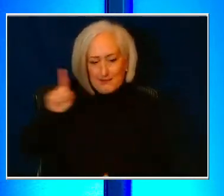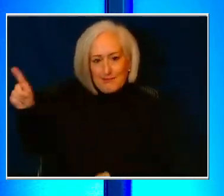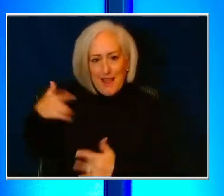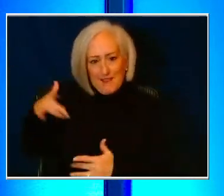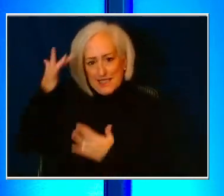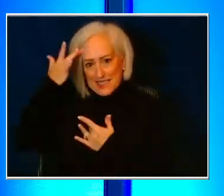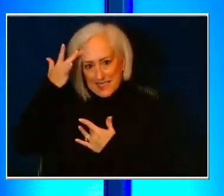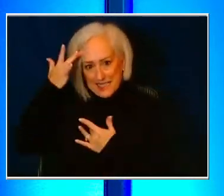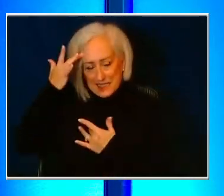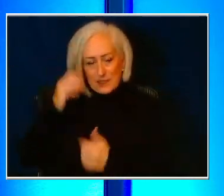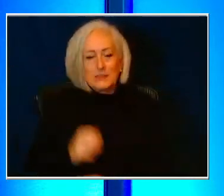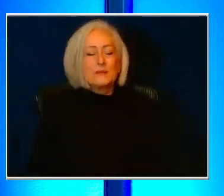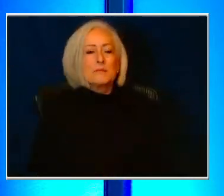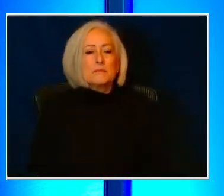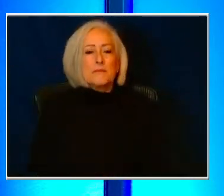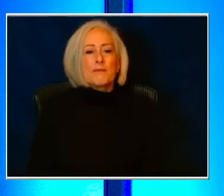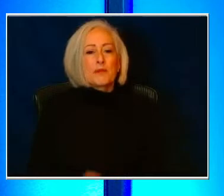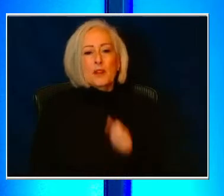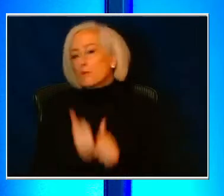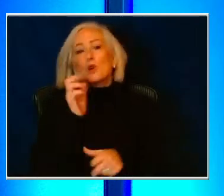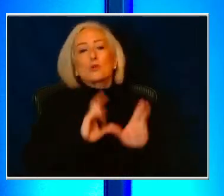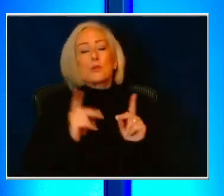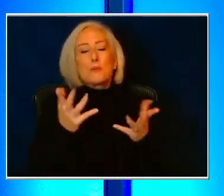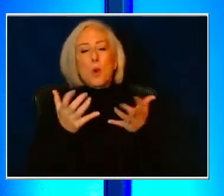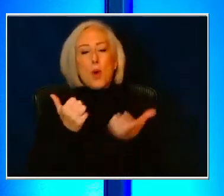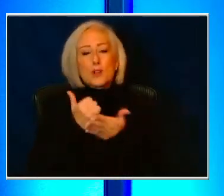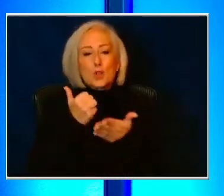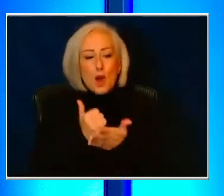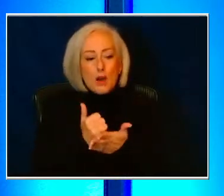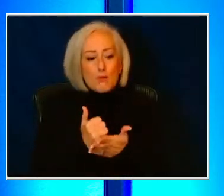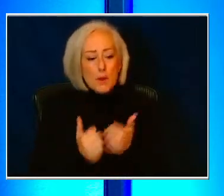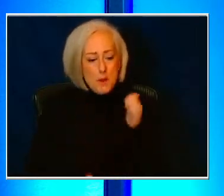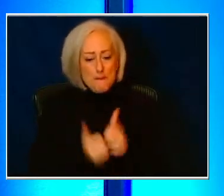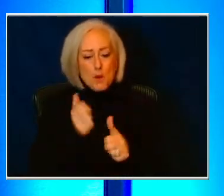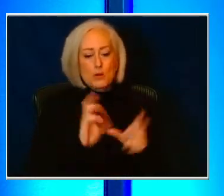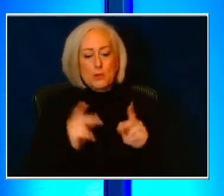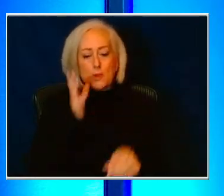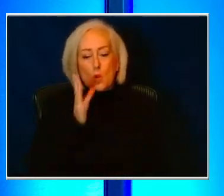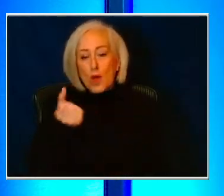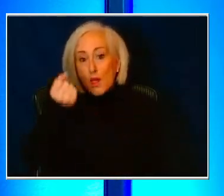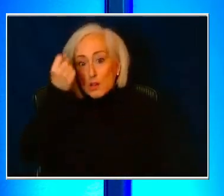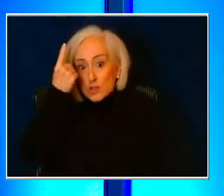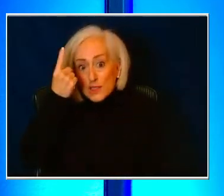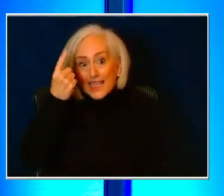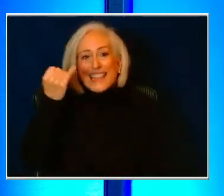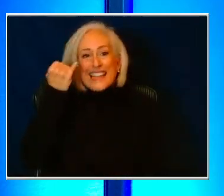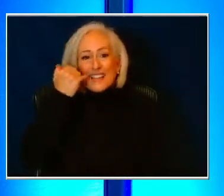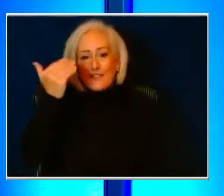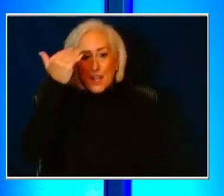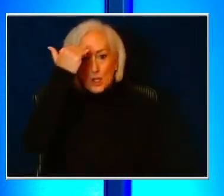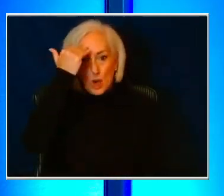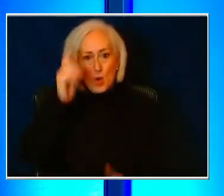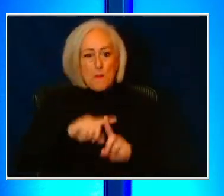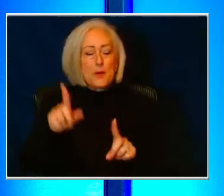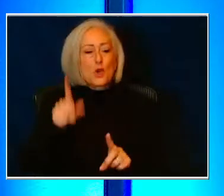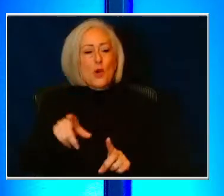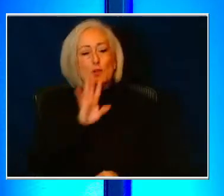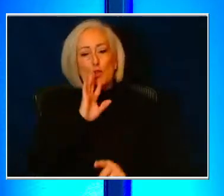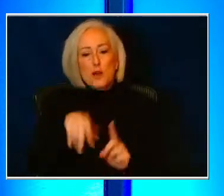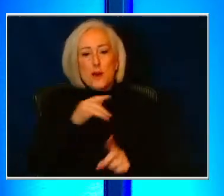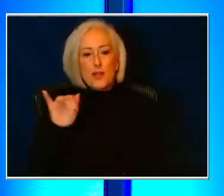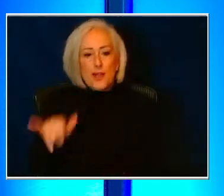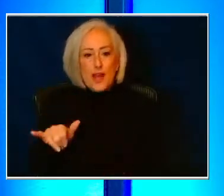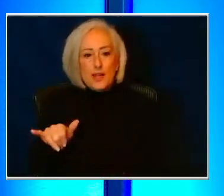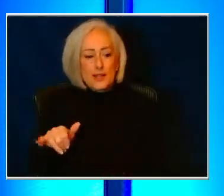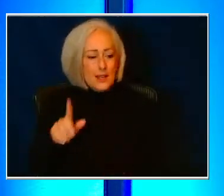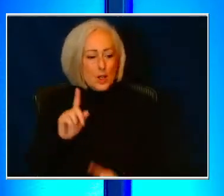Most people really want to help and they'll be understanding the more they know, but you've got to talk about it because it's not something to be ashamed of. If